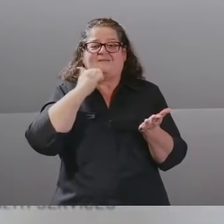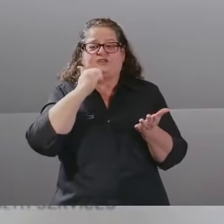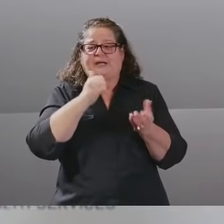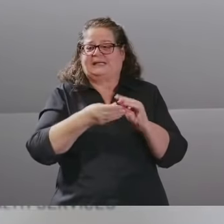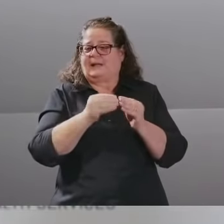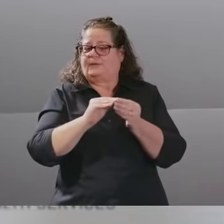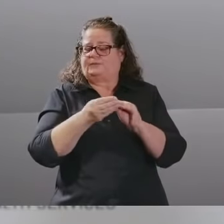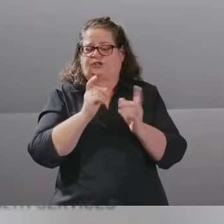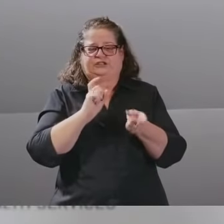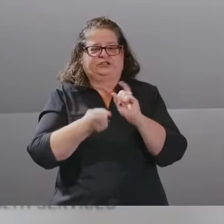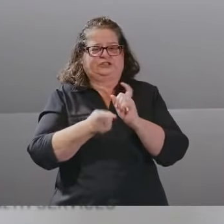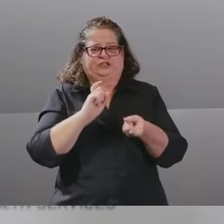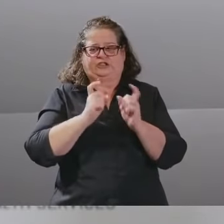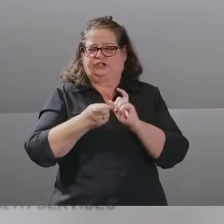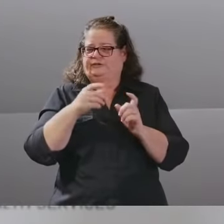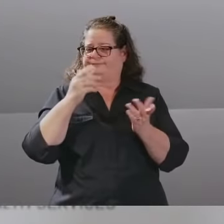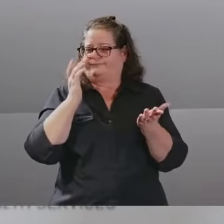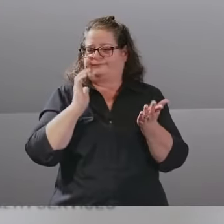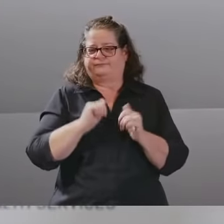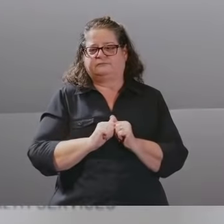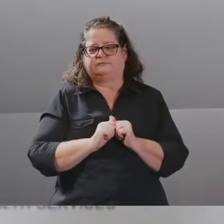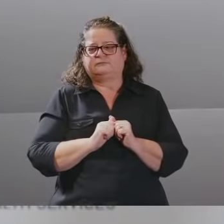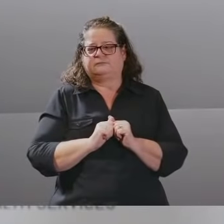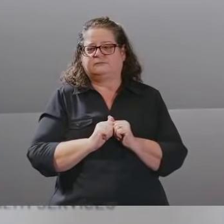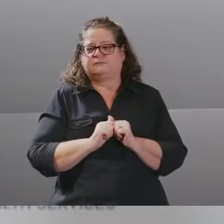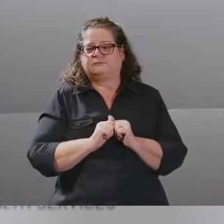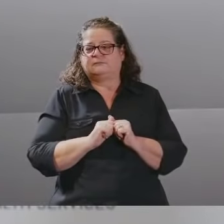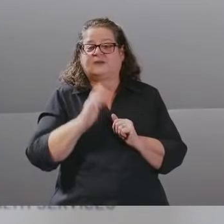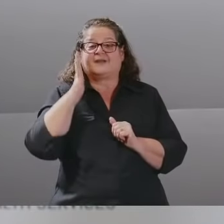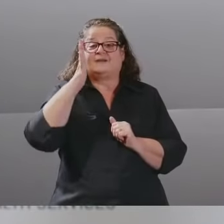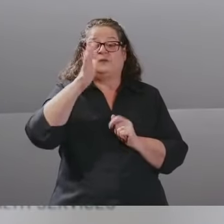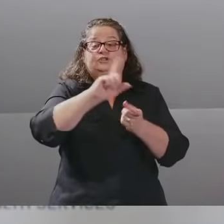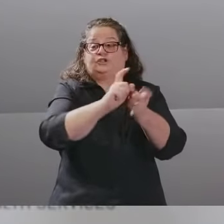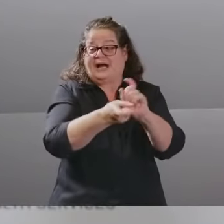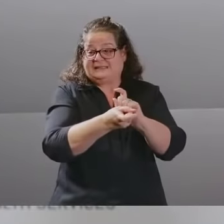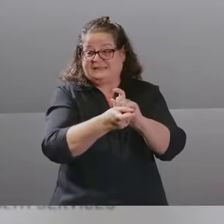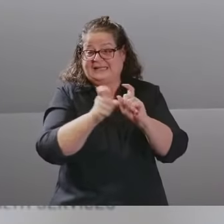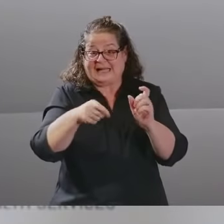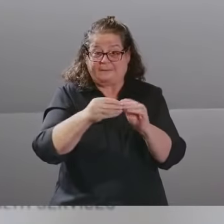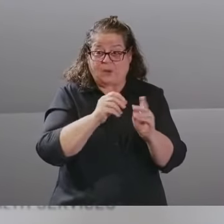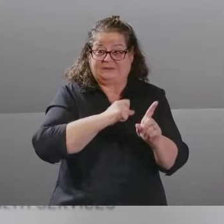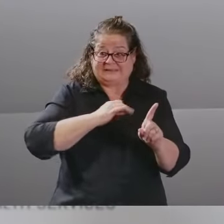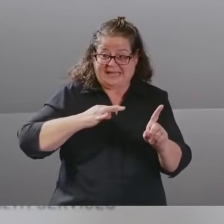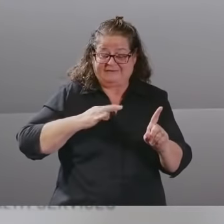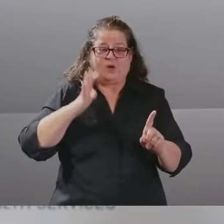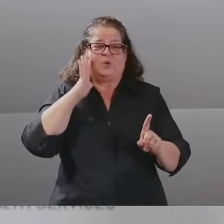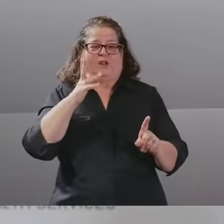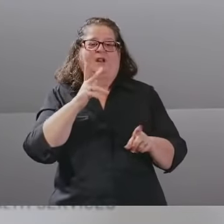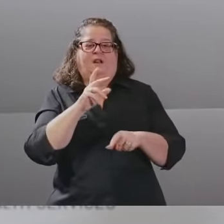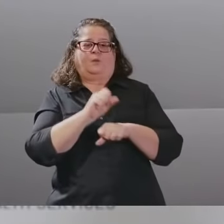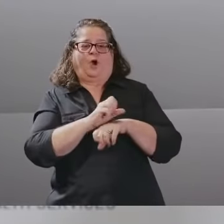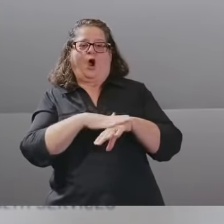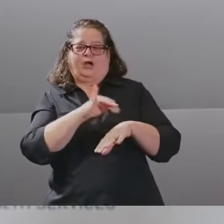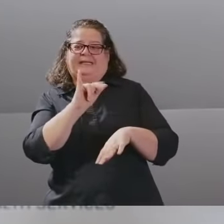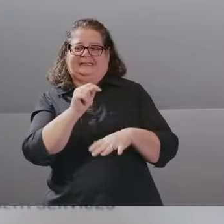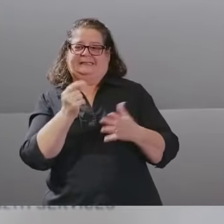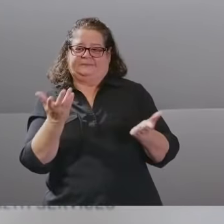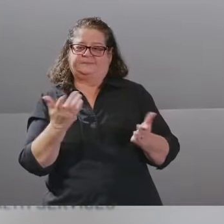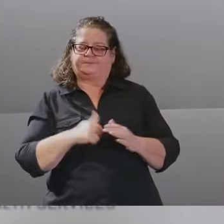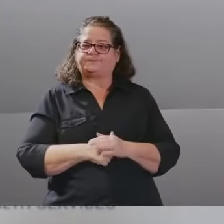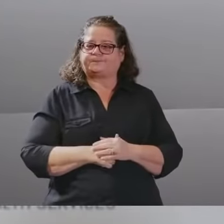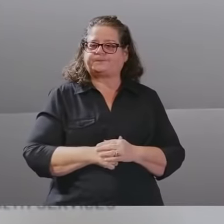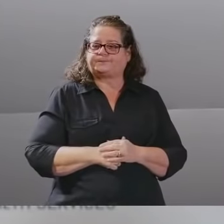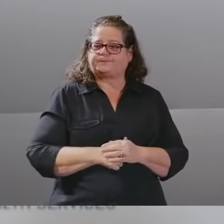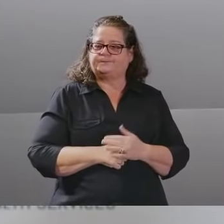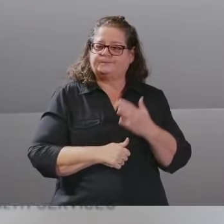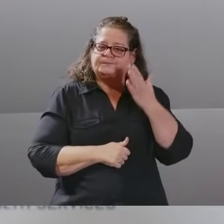as things change or as we have needs, as necessary. We'll do one more, Matt. Next question is about the election. Mm-hmm. For a lot